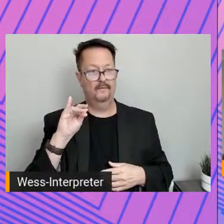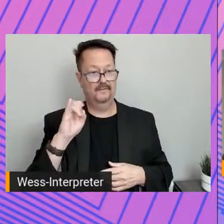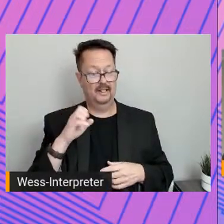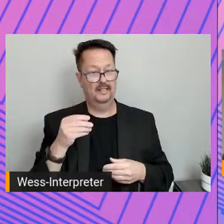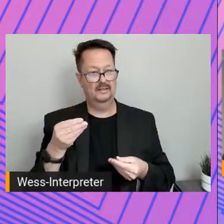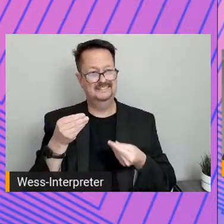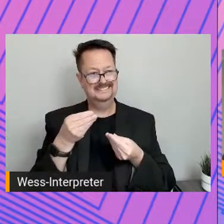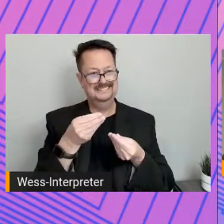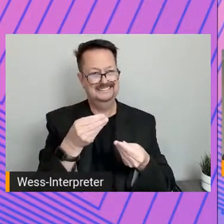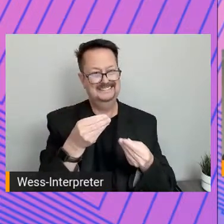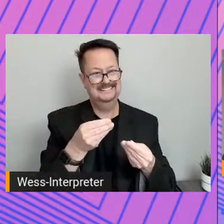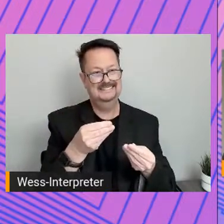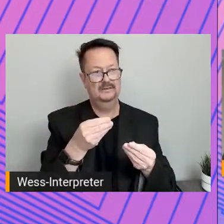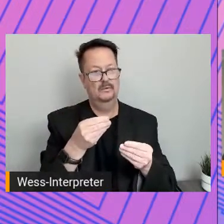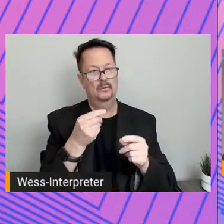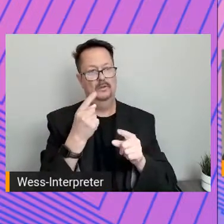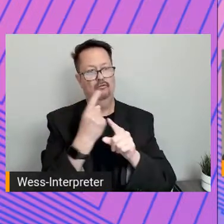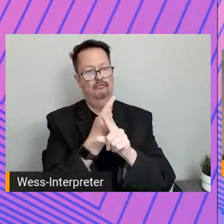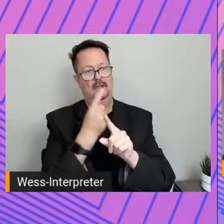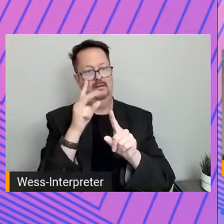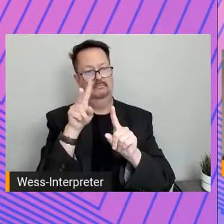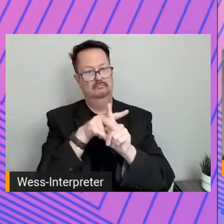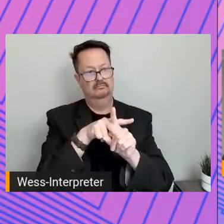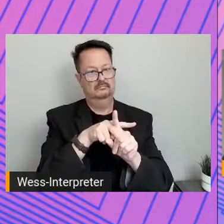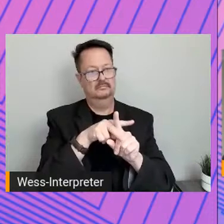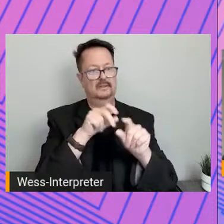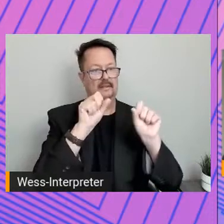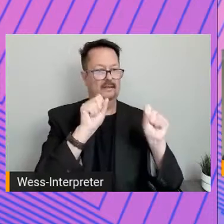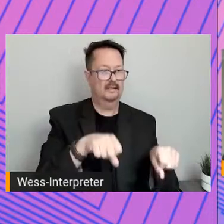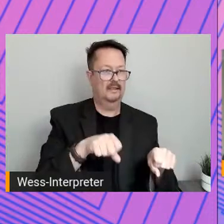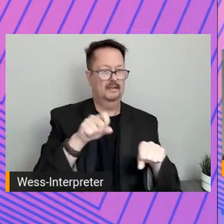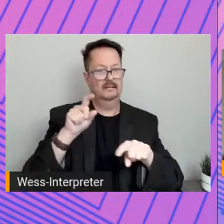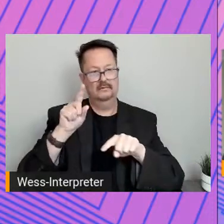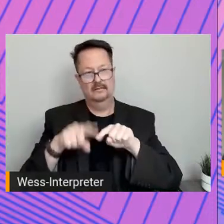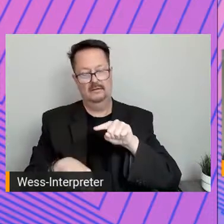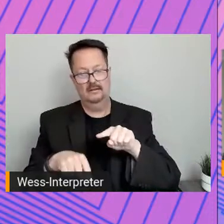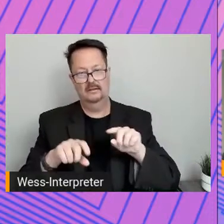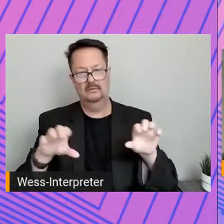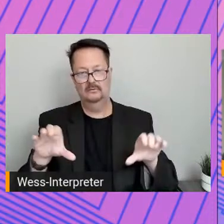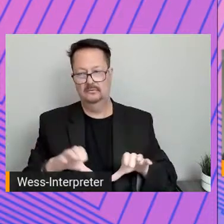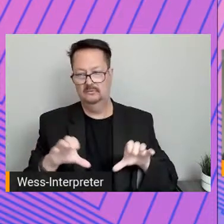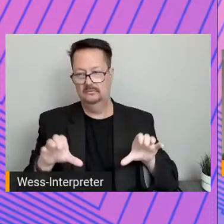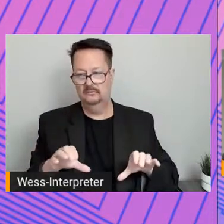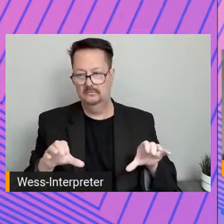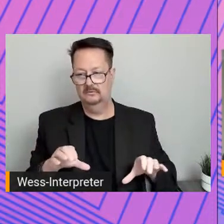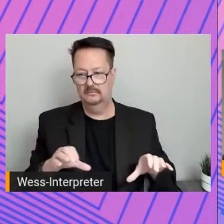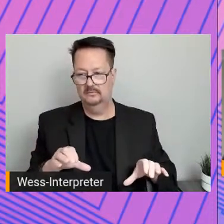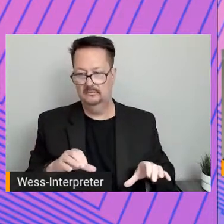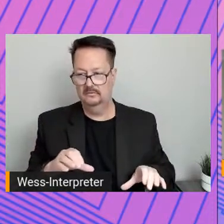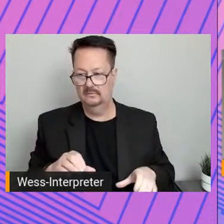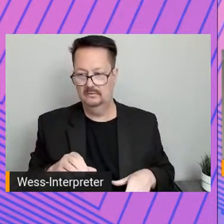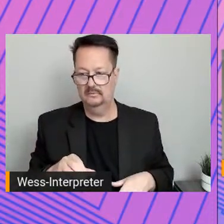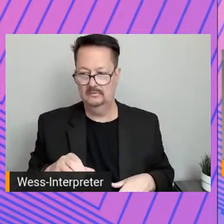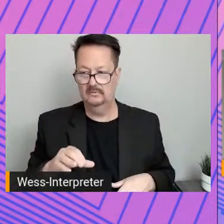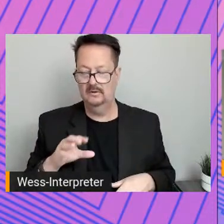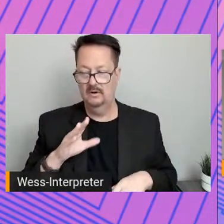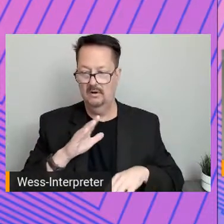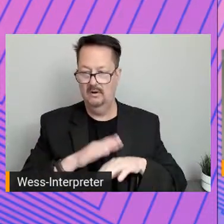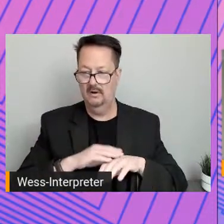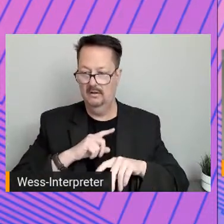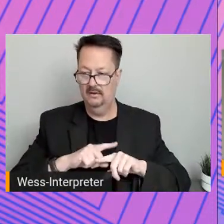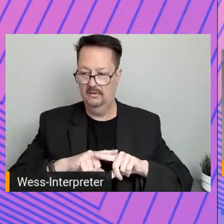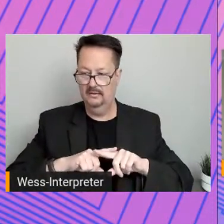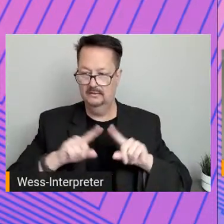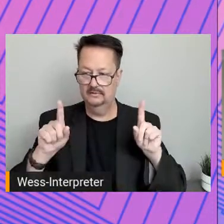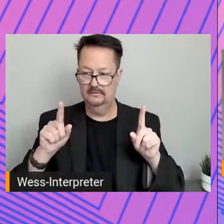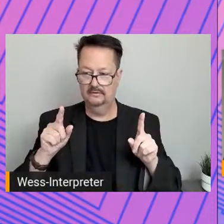with the relevant rules on what can be done and what shouldn't be done on the different nodes by making use of daemon